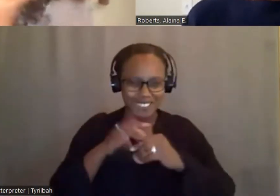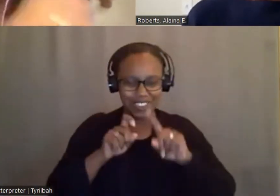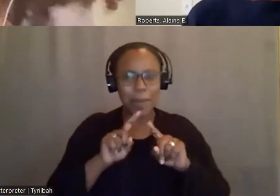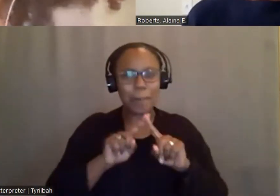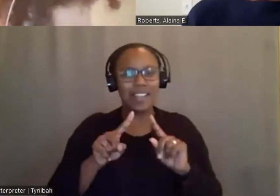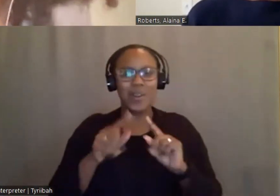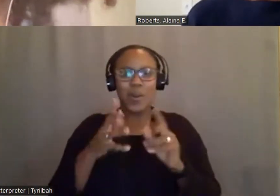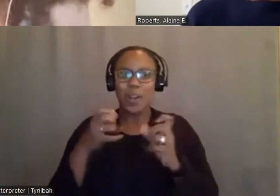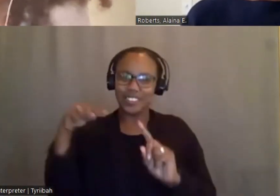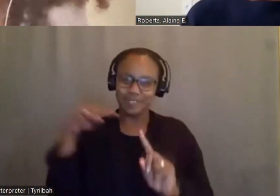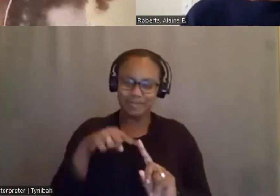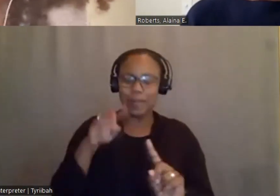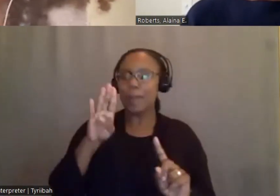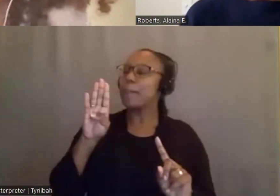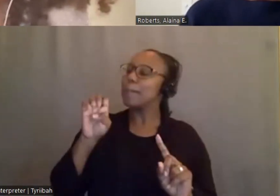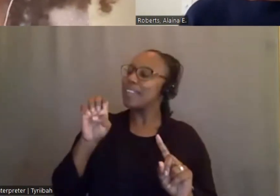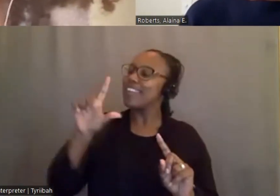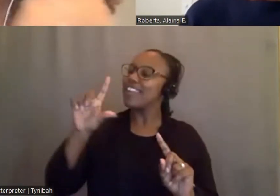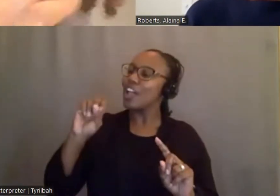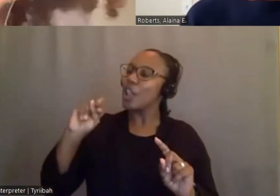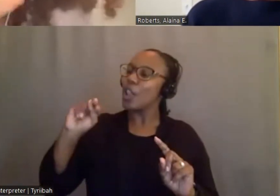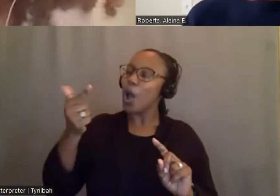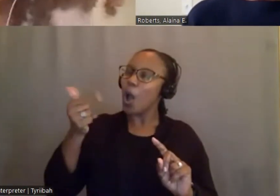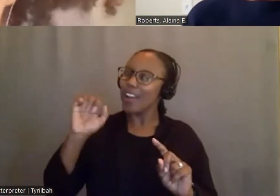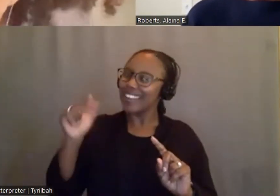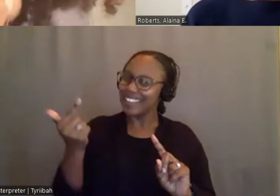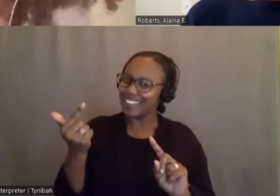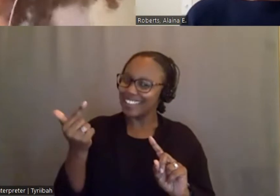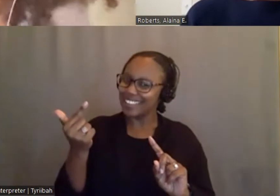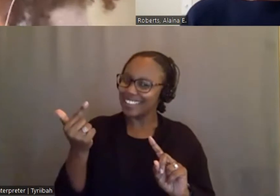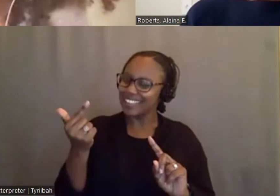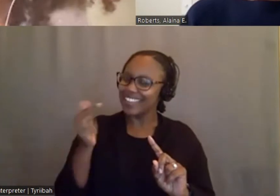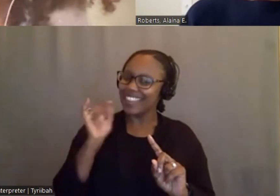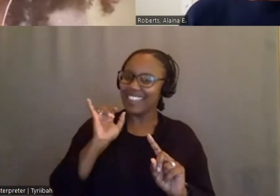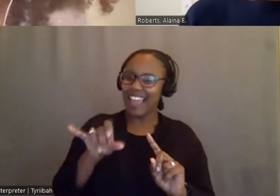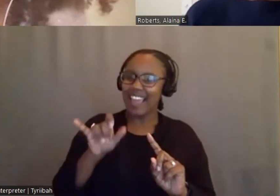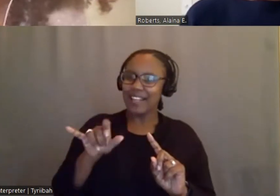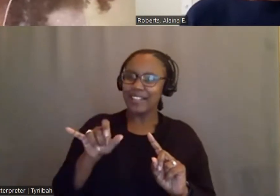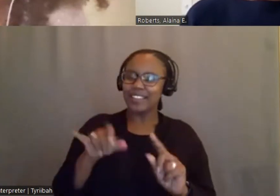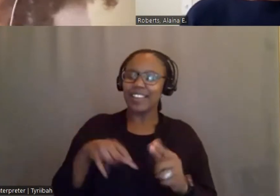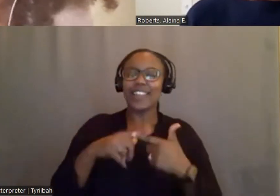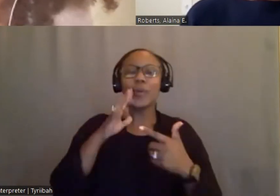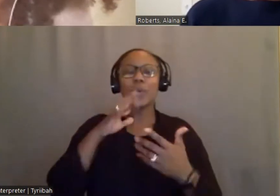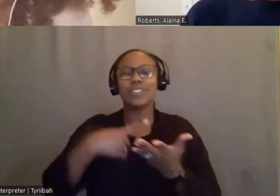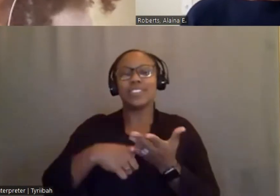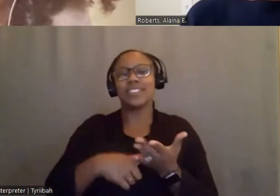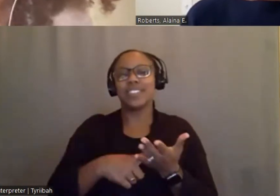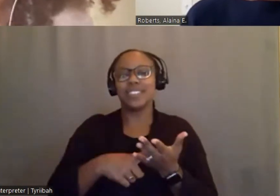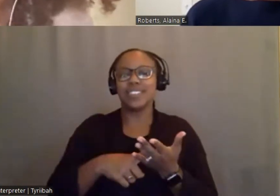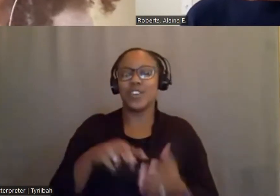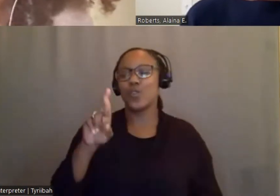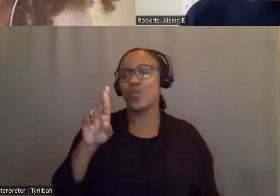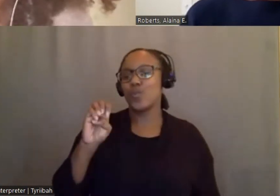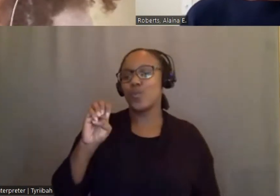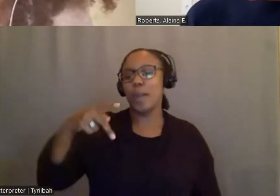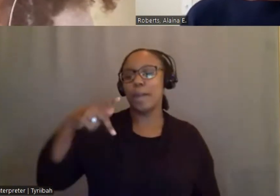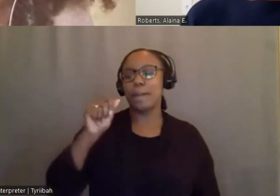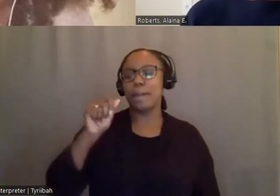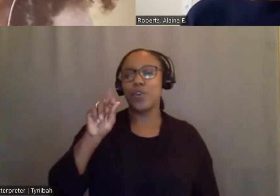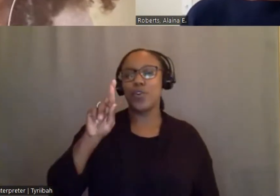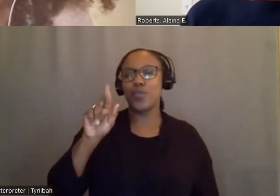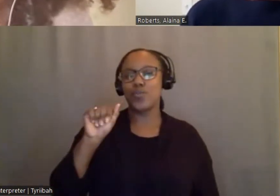think we'll move to reparations after that, because you left us on such a good closing sentence on that.